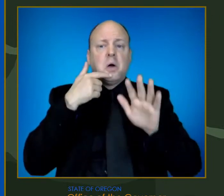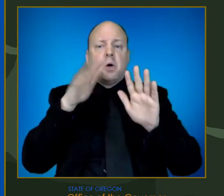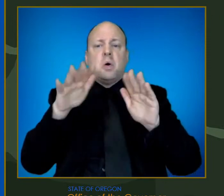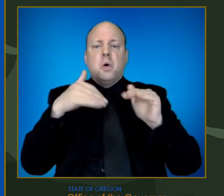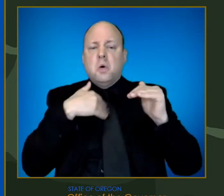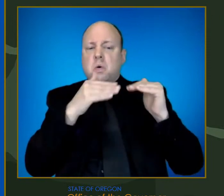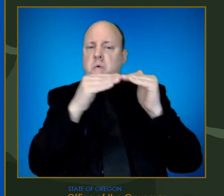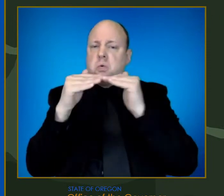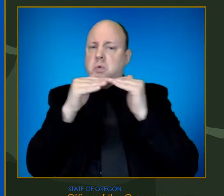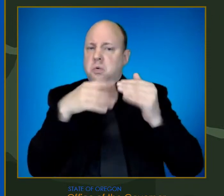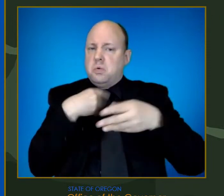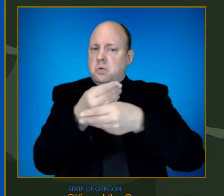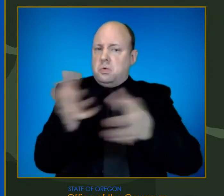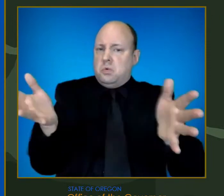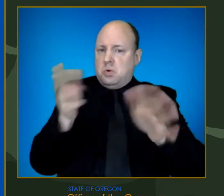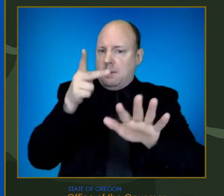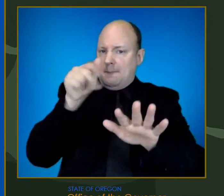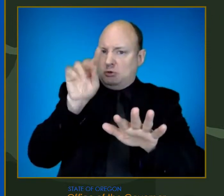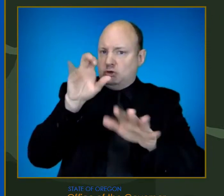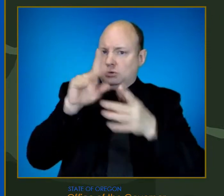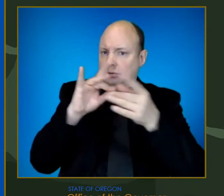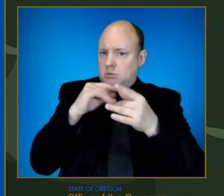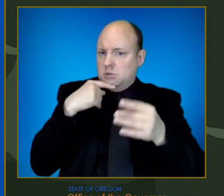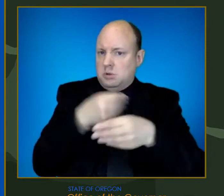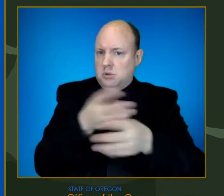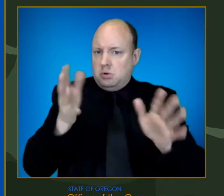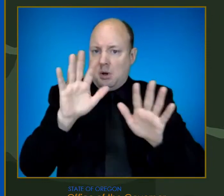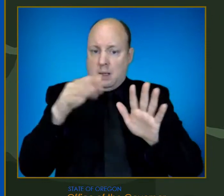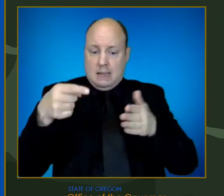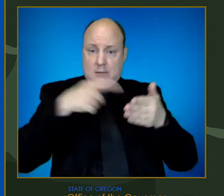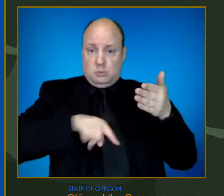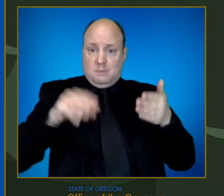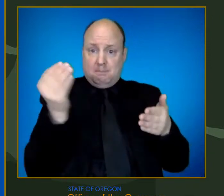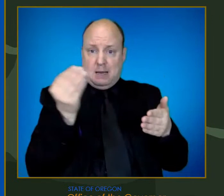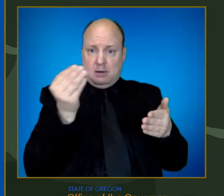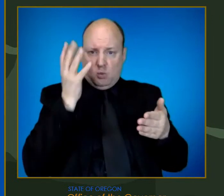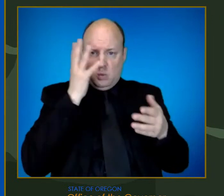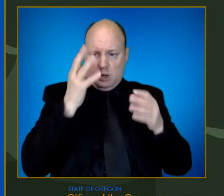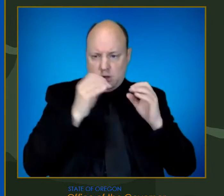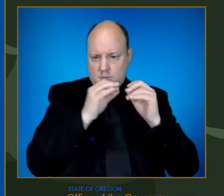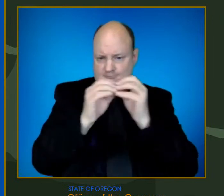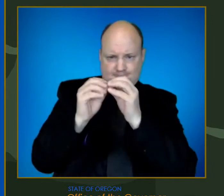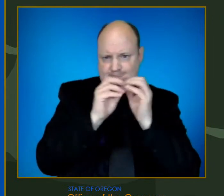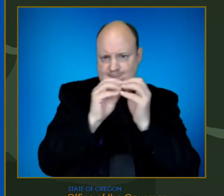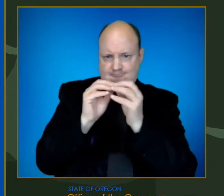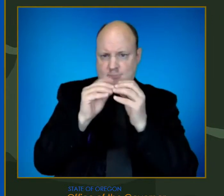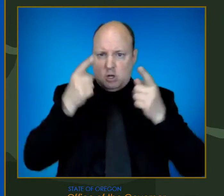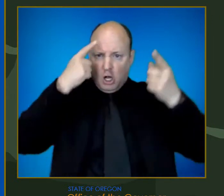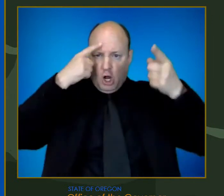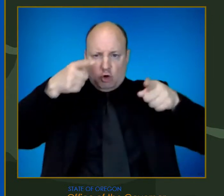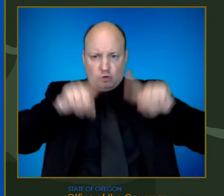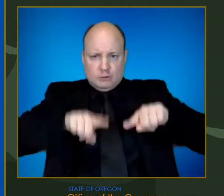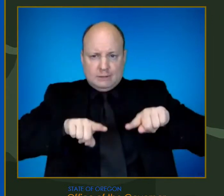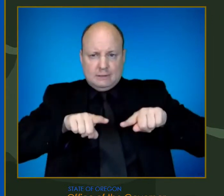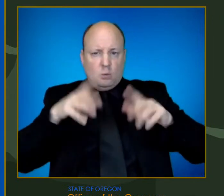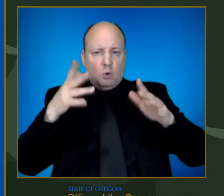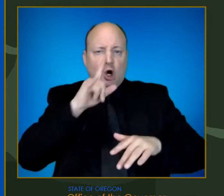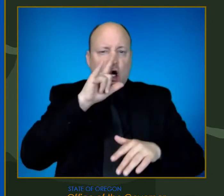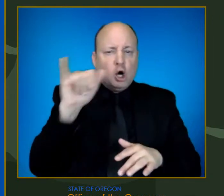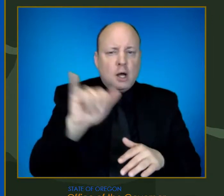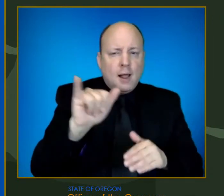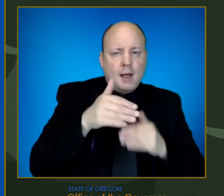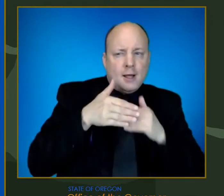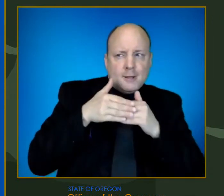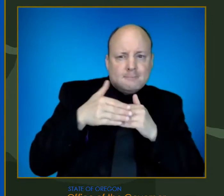is facilitating on Monday will be to come to some agreement about what kind of a target, what that target would look like, and particularly over what